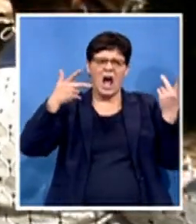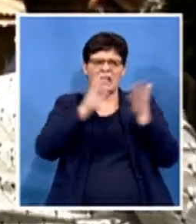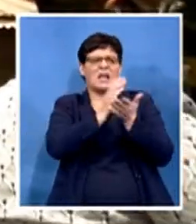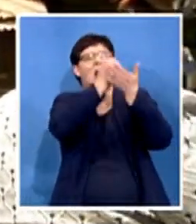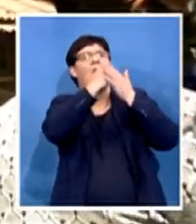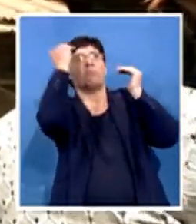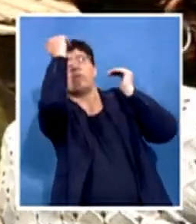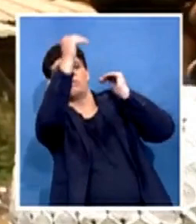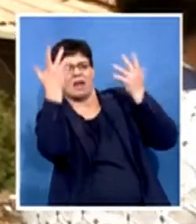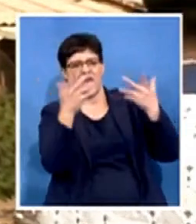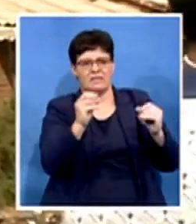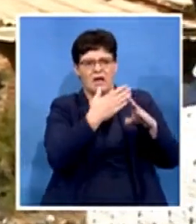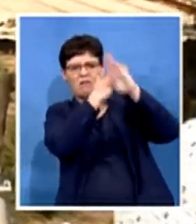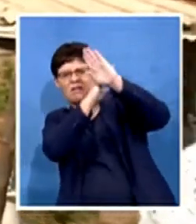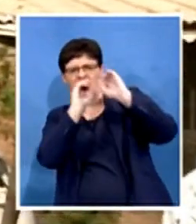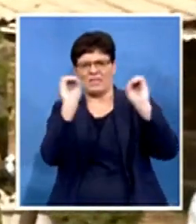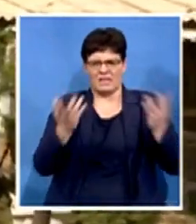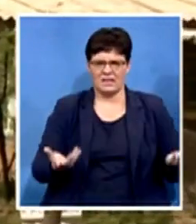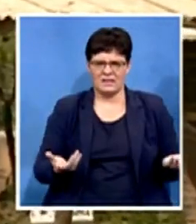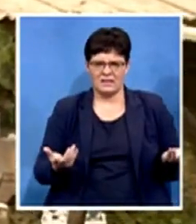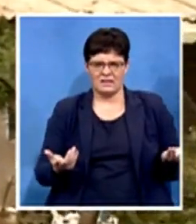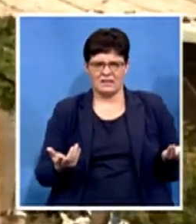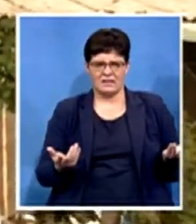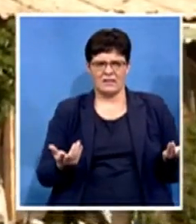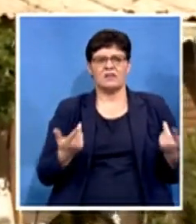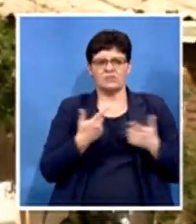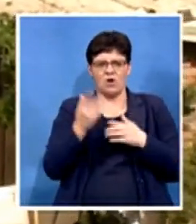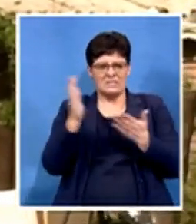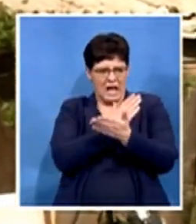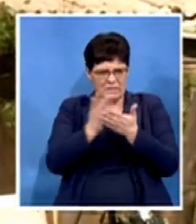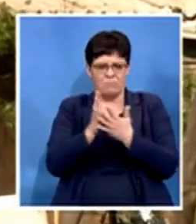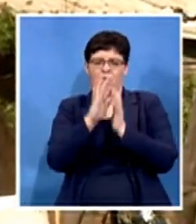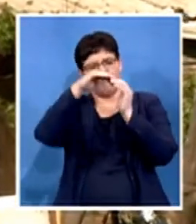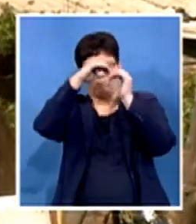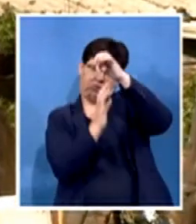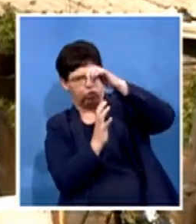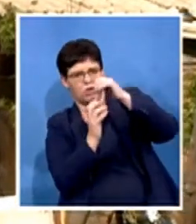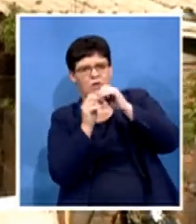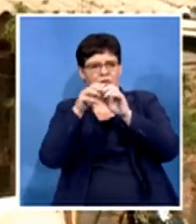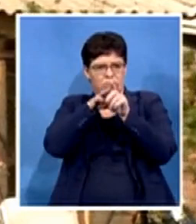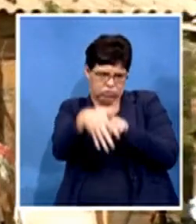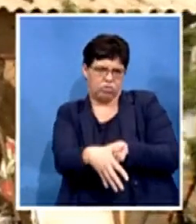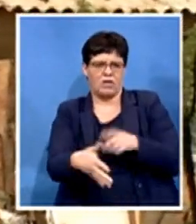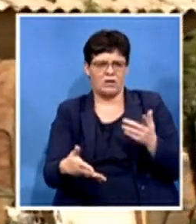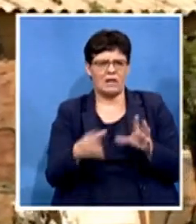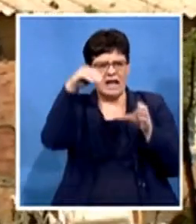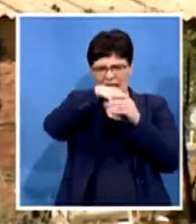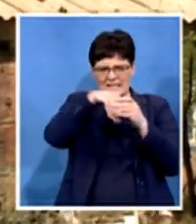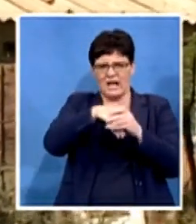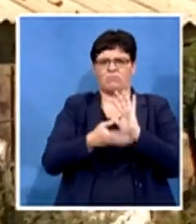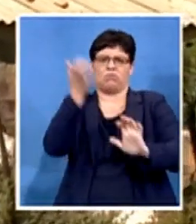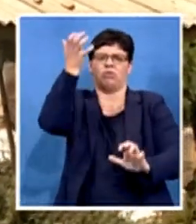ntse ke hohlola ga itru ke ntaba ya asbestos le se ga me se kenang ka mo sa metsi a theo hang ka ga matlo a rona a phunyile